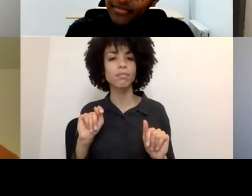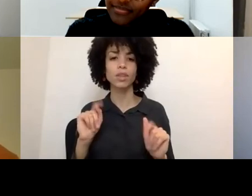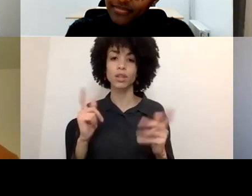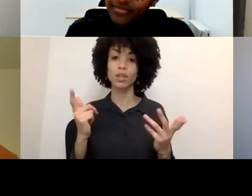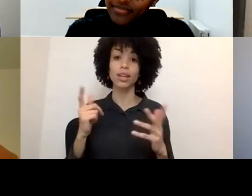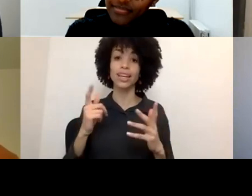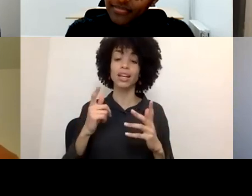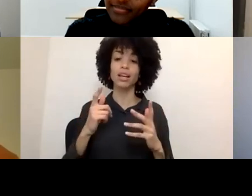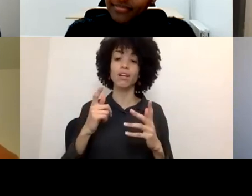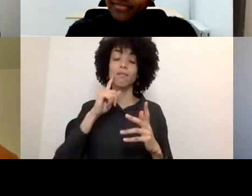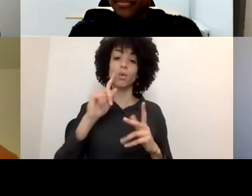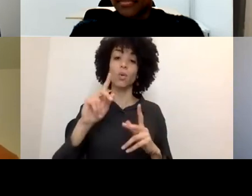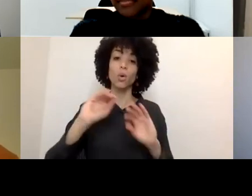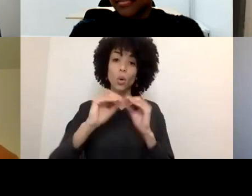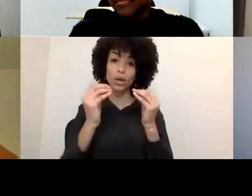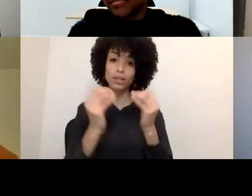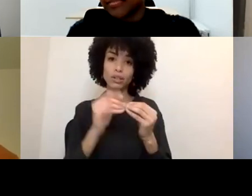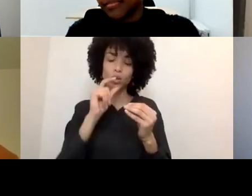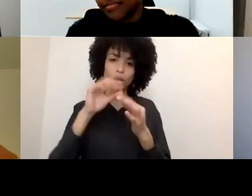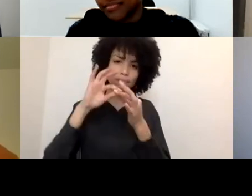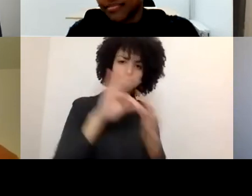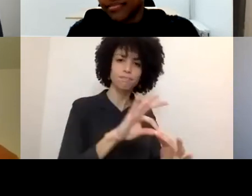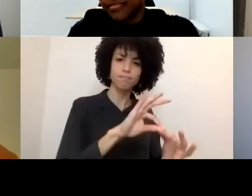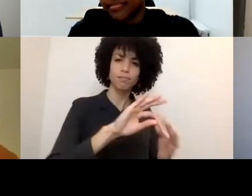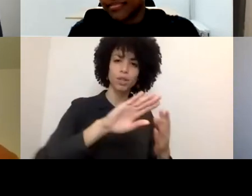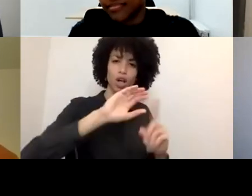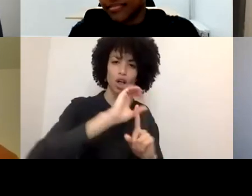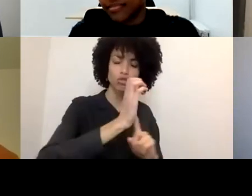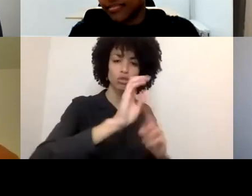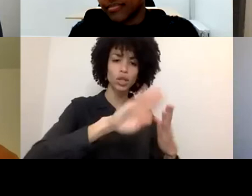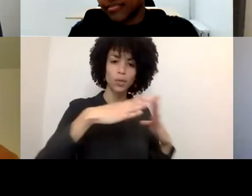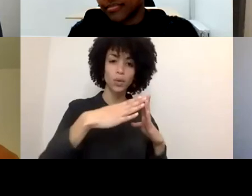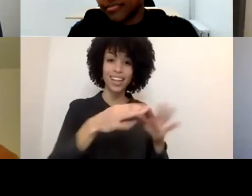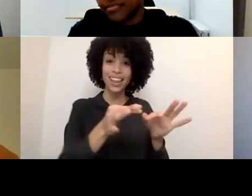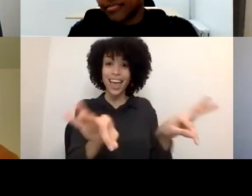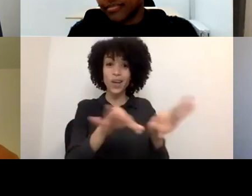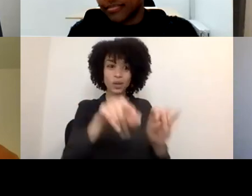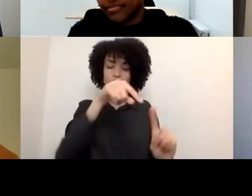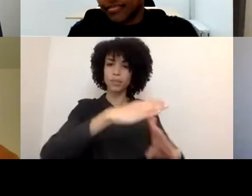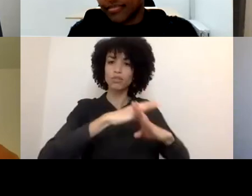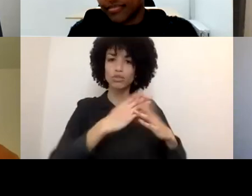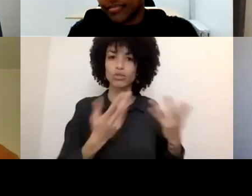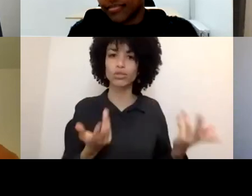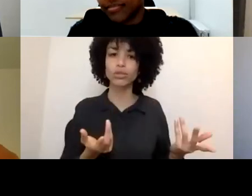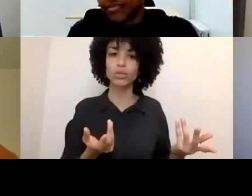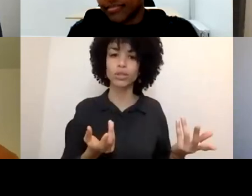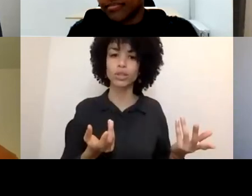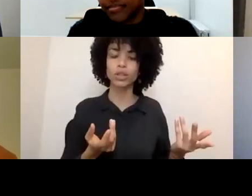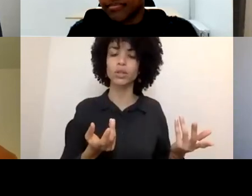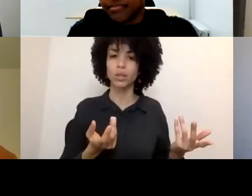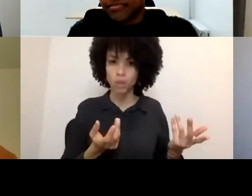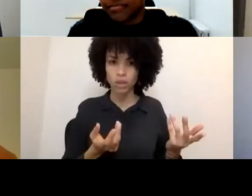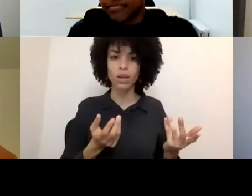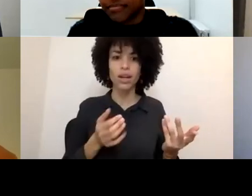community-based organizations that are serving very deeply in the community, the language is the first barrier. And that is quite difficult